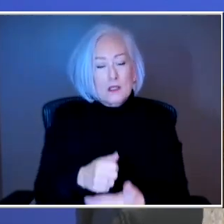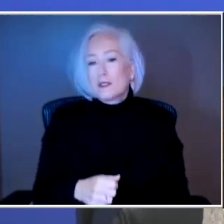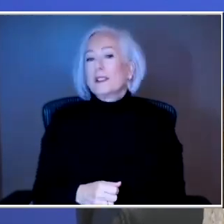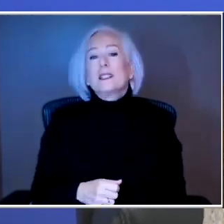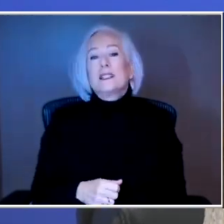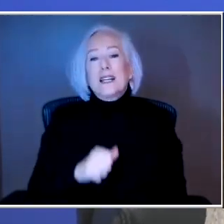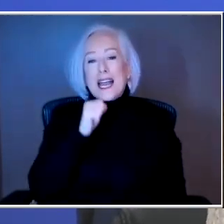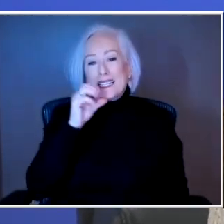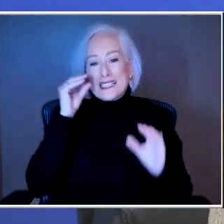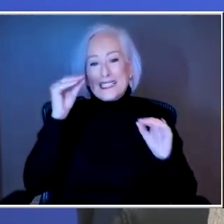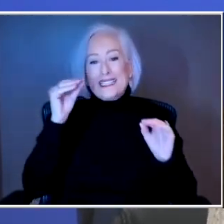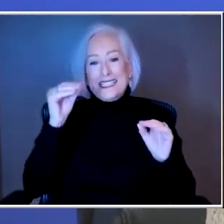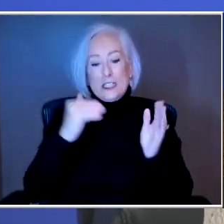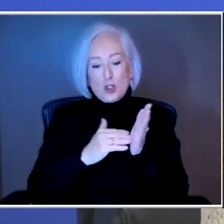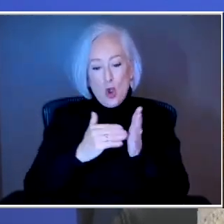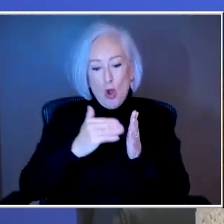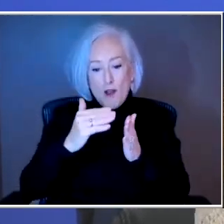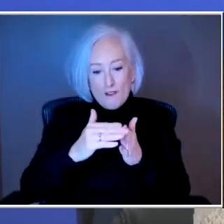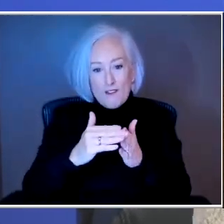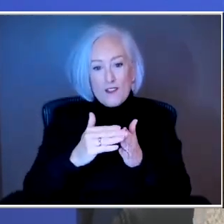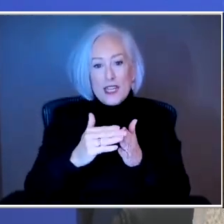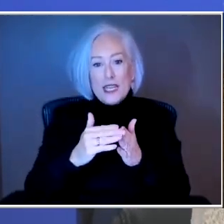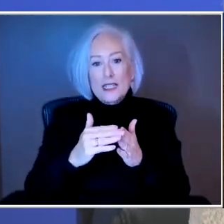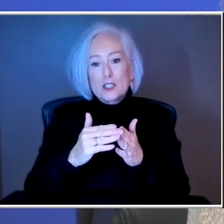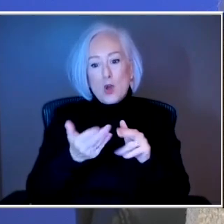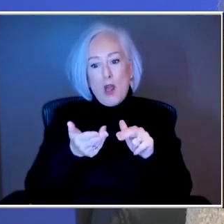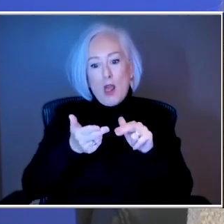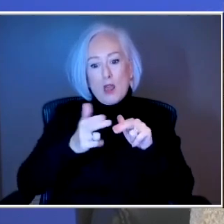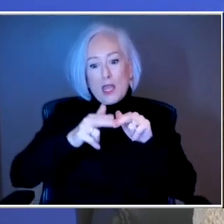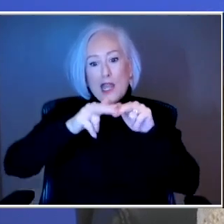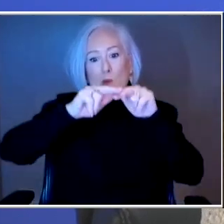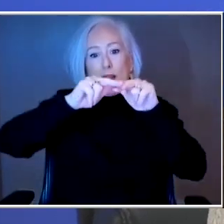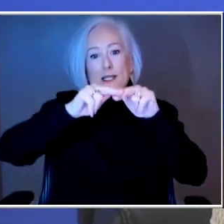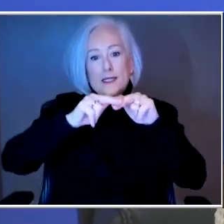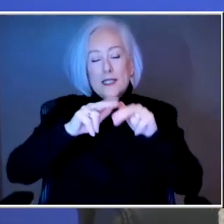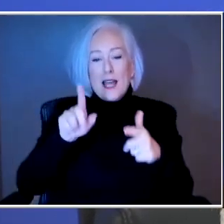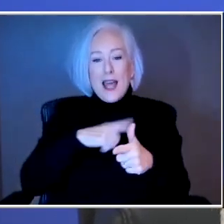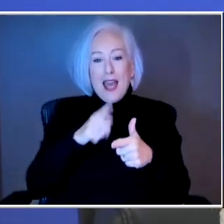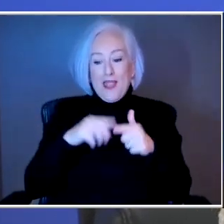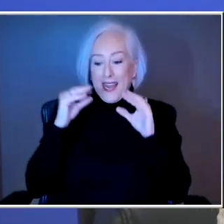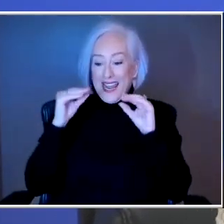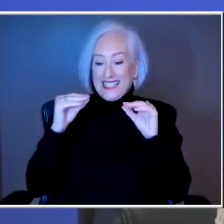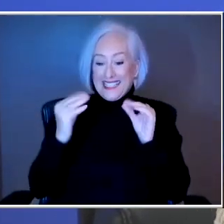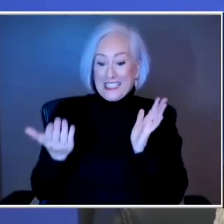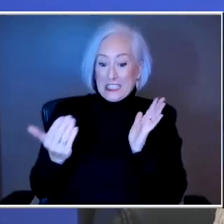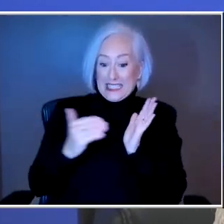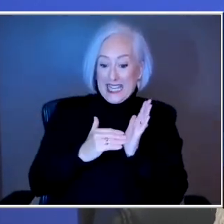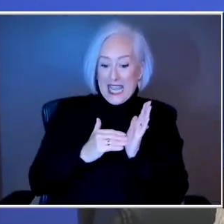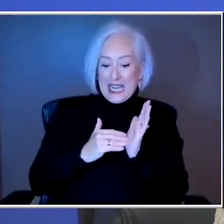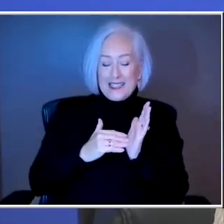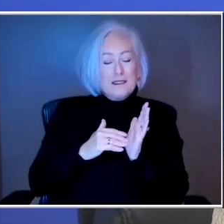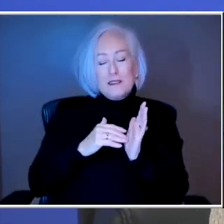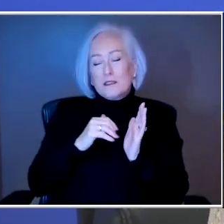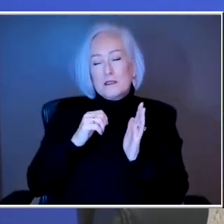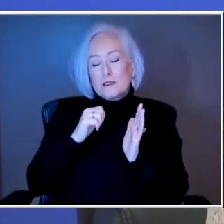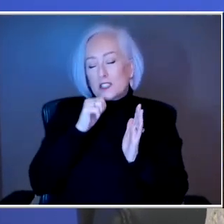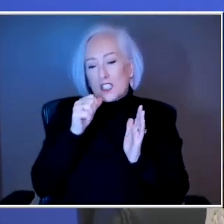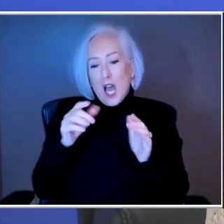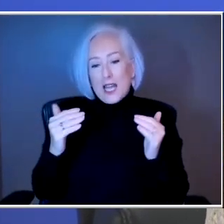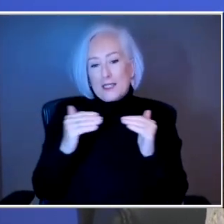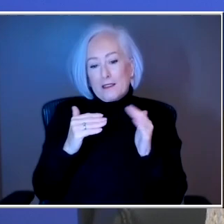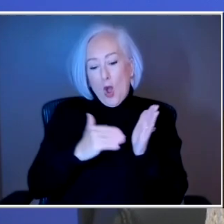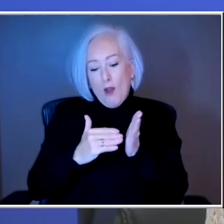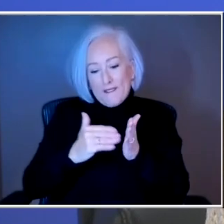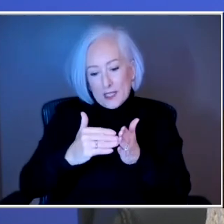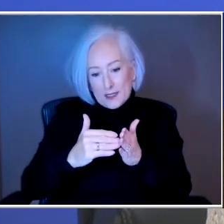much, and we took a little fall. And then when I went back to teaching, I wasn't teaching as much, and I started to creep. And even when